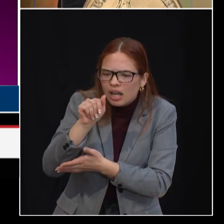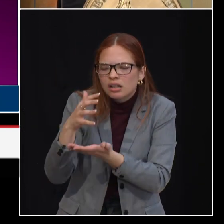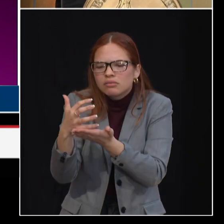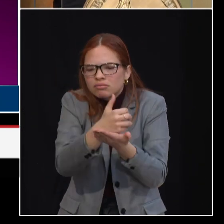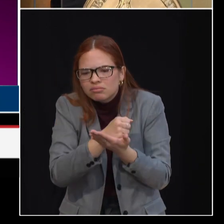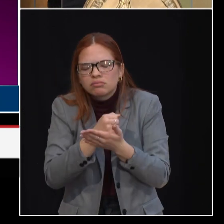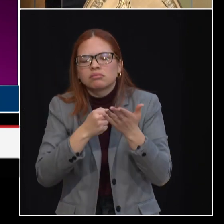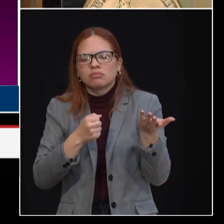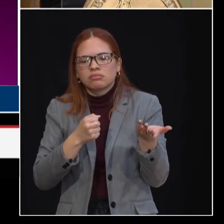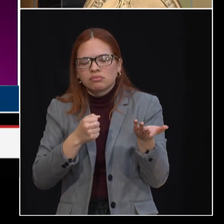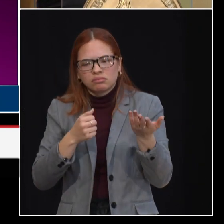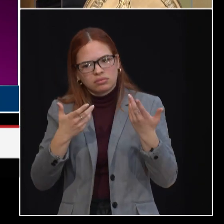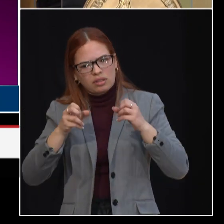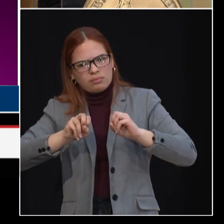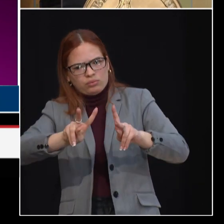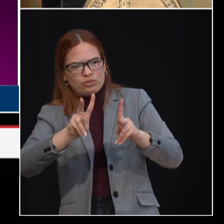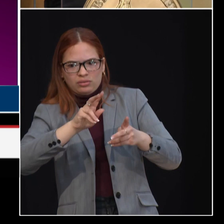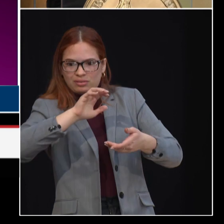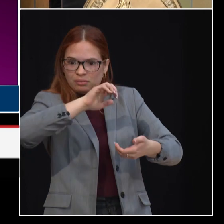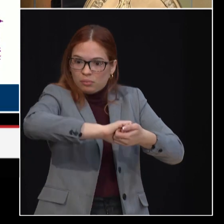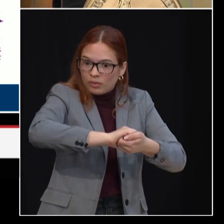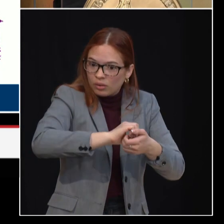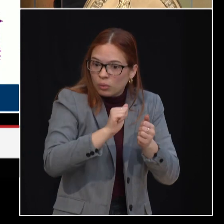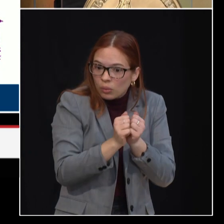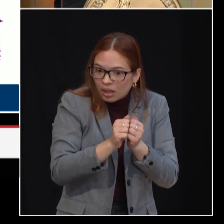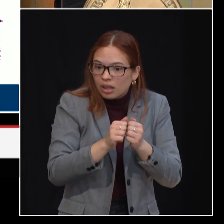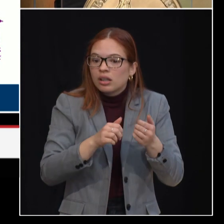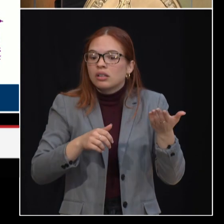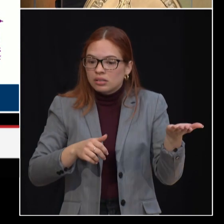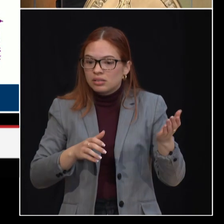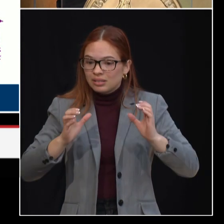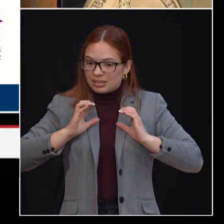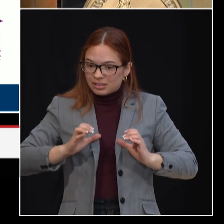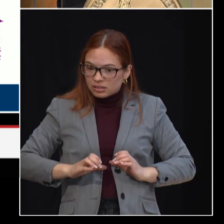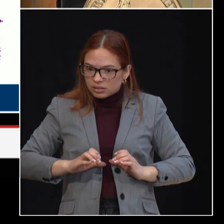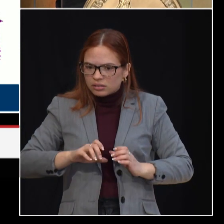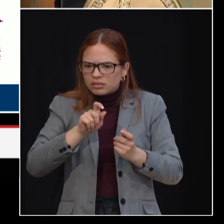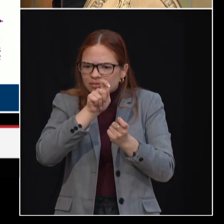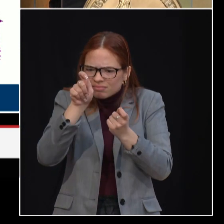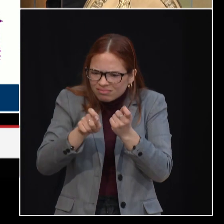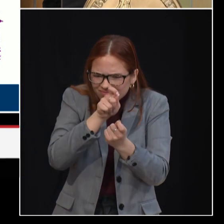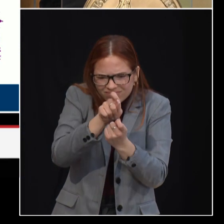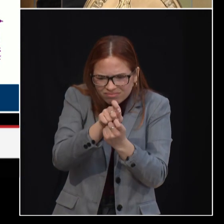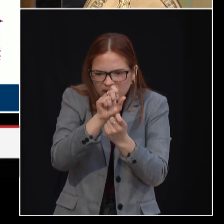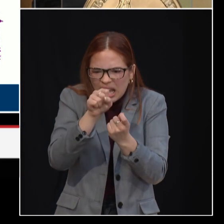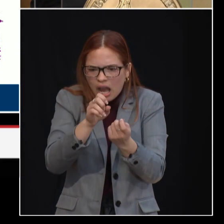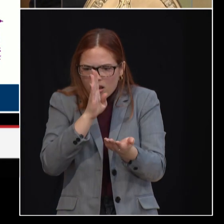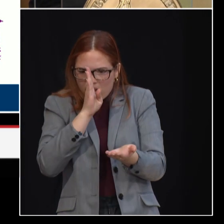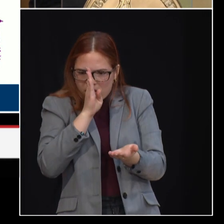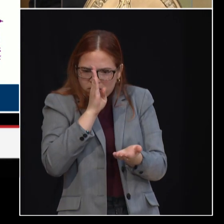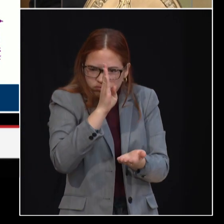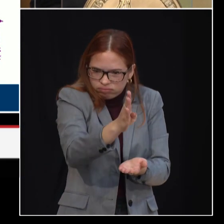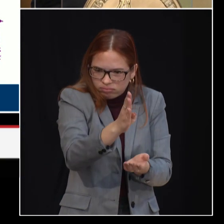to engage with clients directly with our support and guidance. If you're a small business,